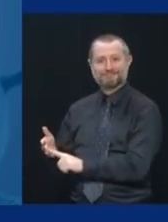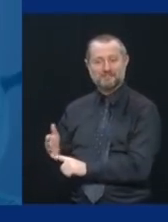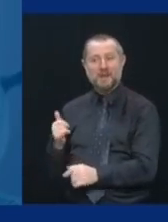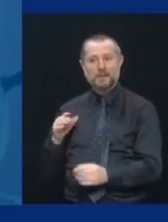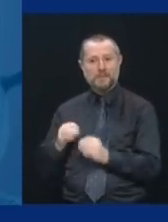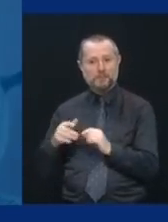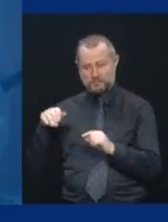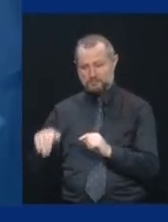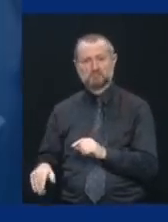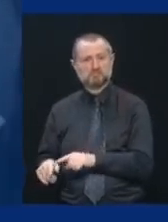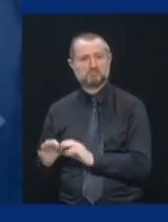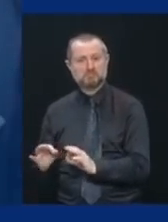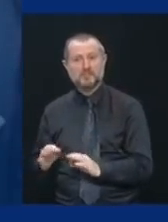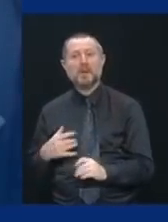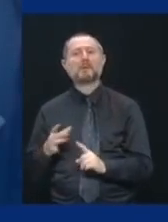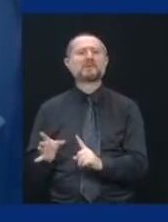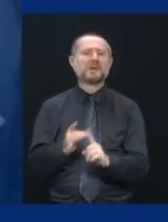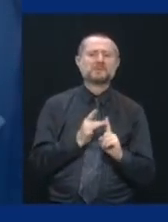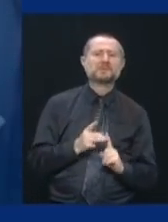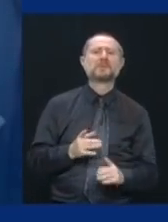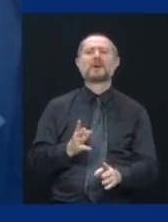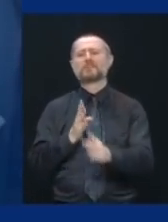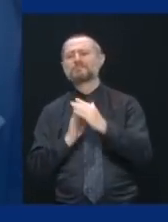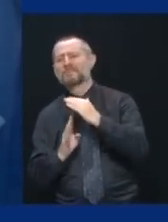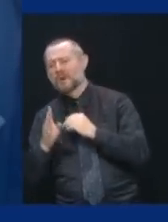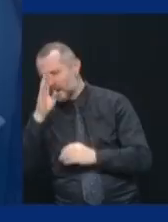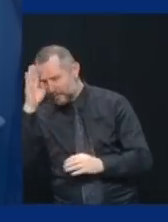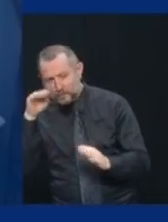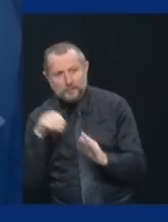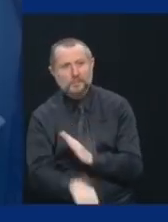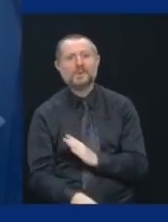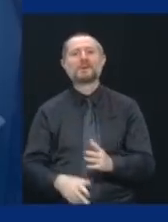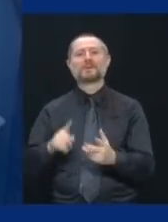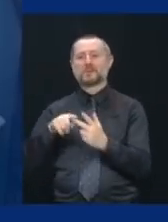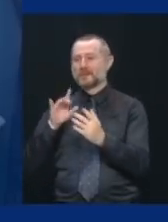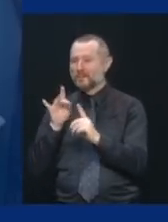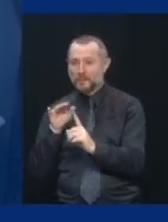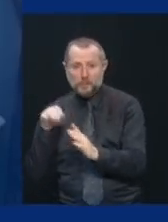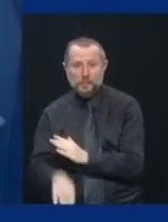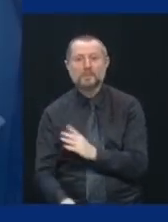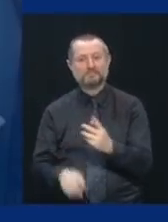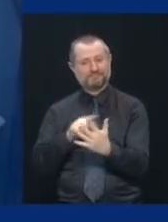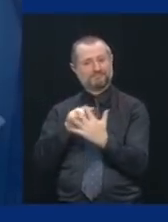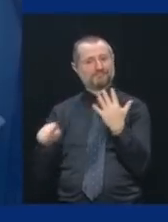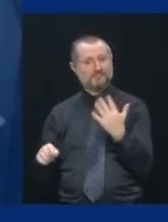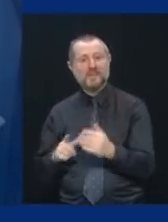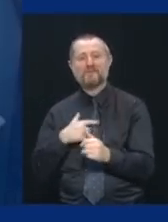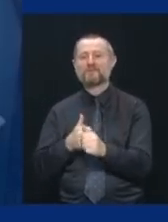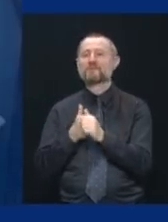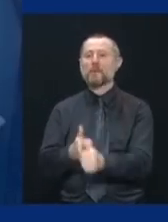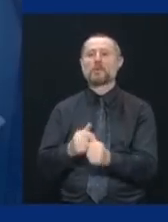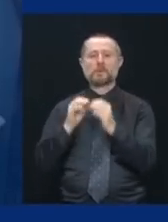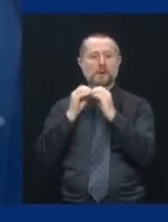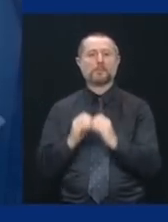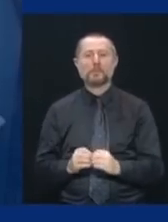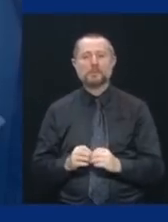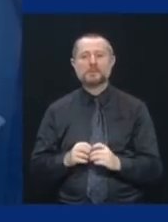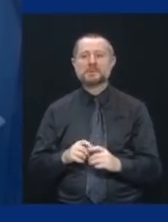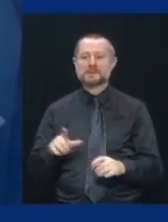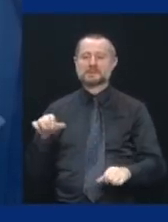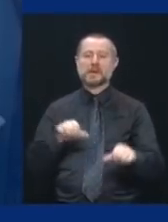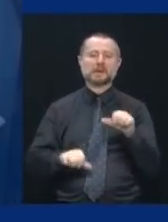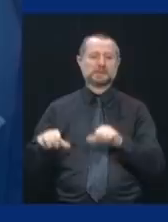in the positivity. We see it in the hospitalizations. And we respond to the data. We respond to the facts that we